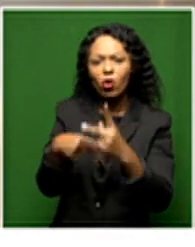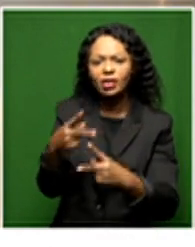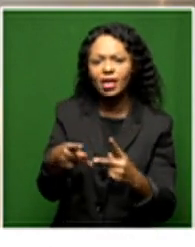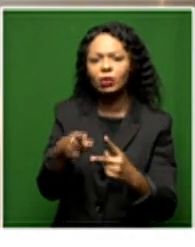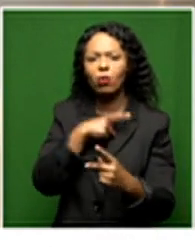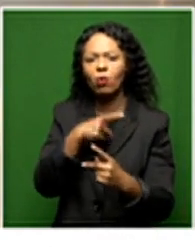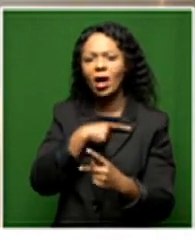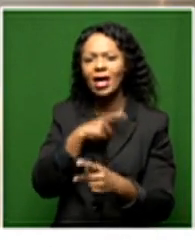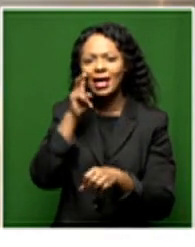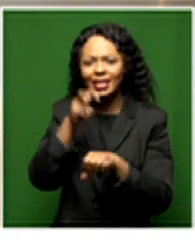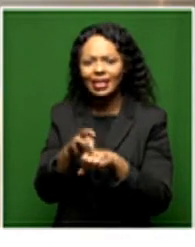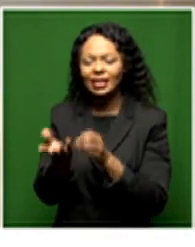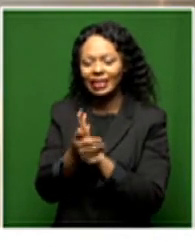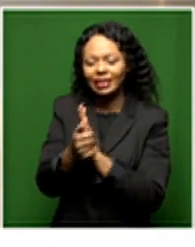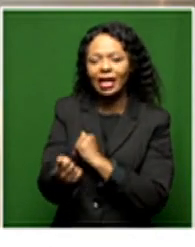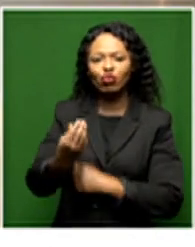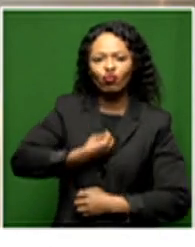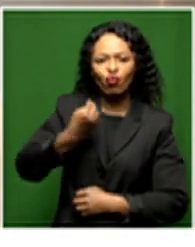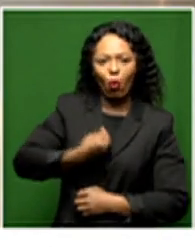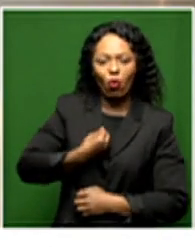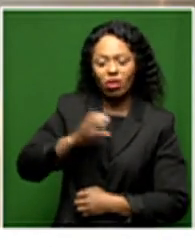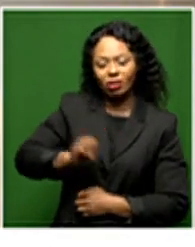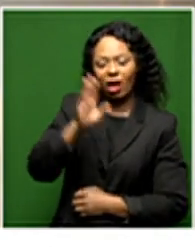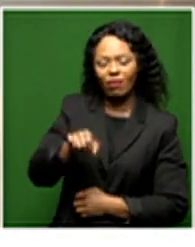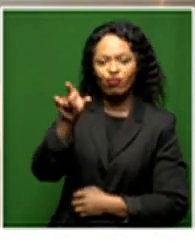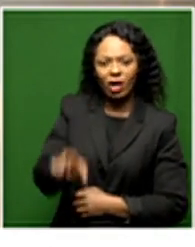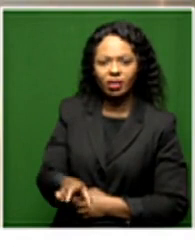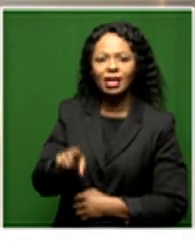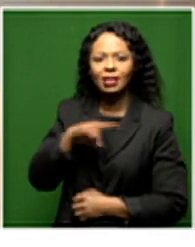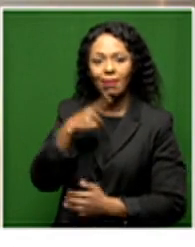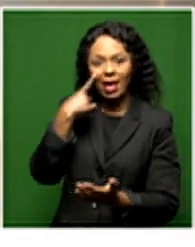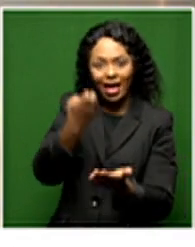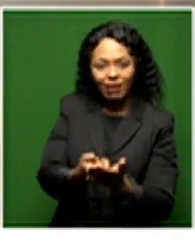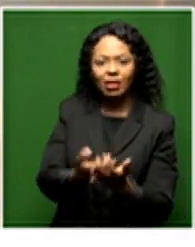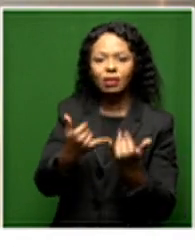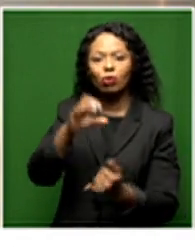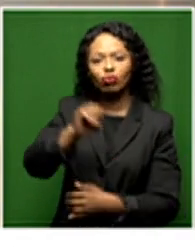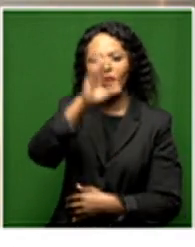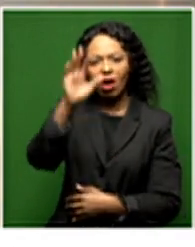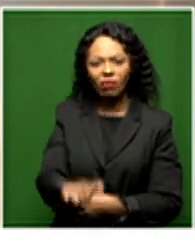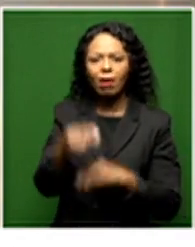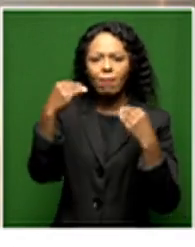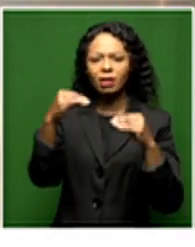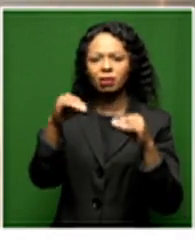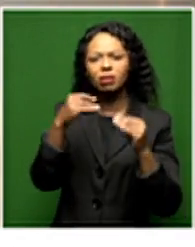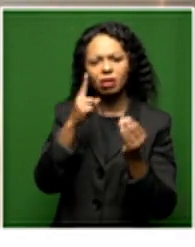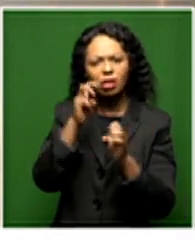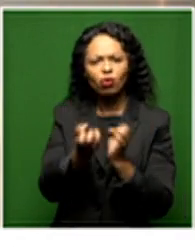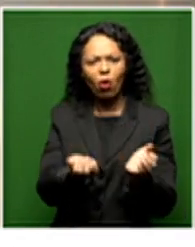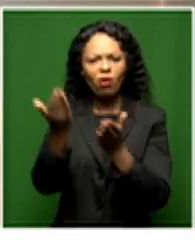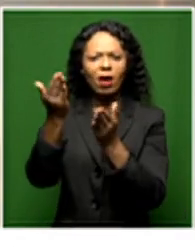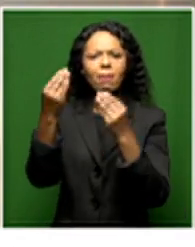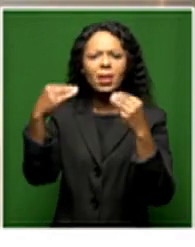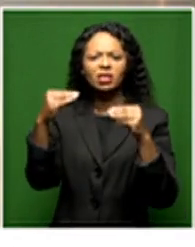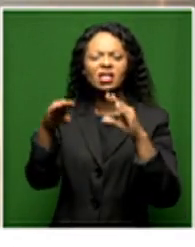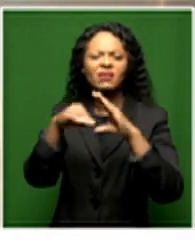of young South Africans and evidence of what South Africa has to offer as a business and investment destination." It's all